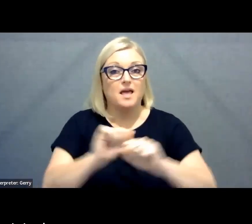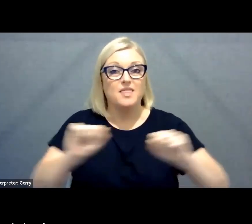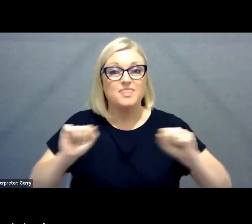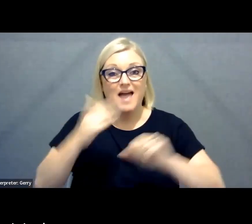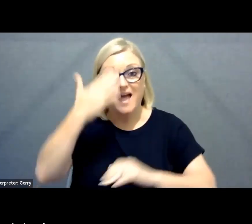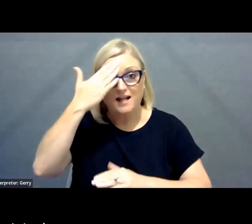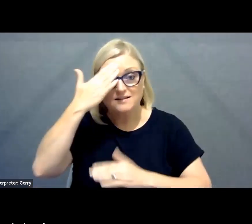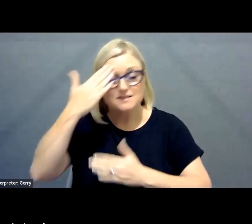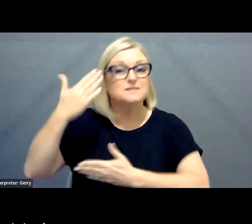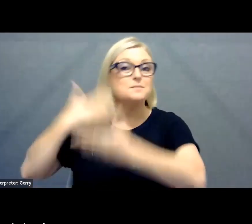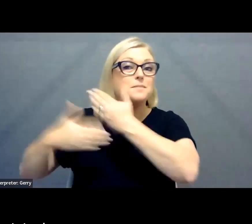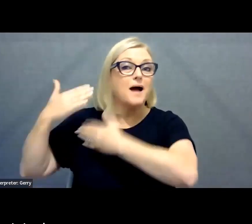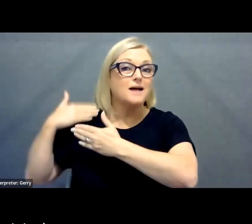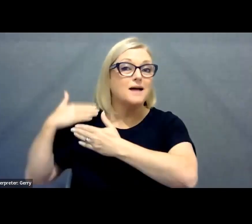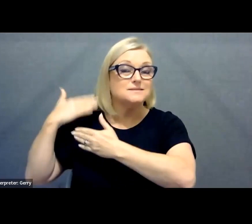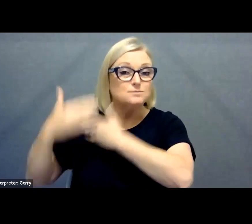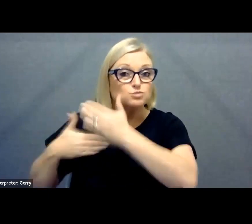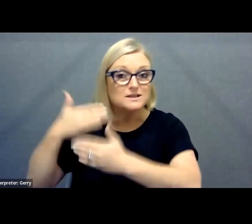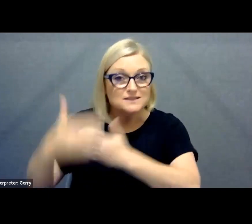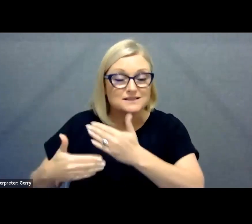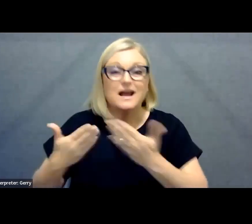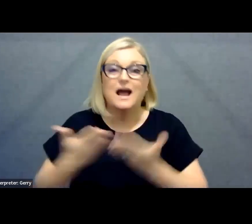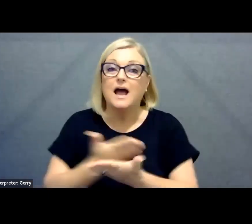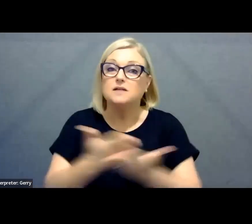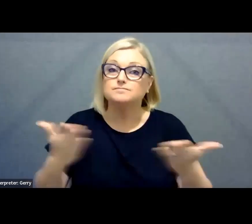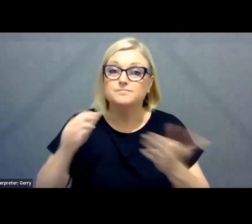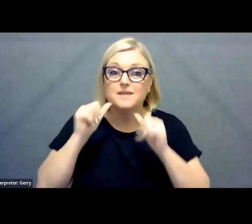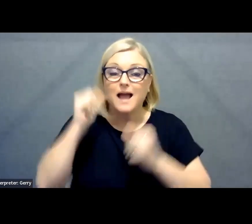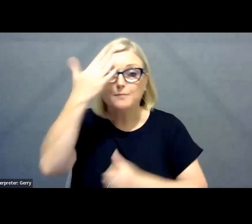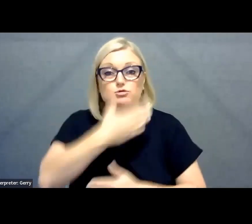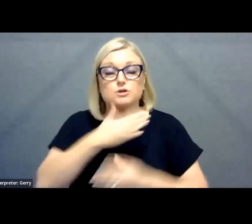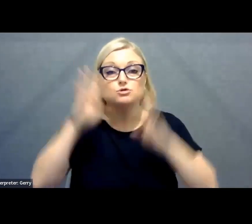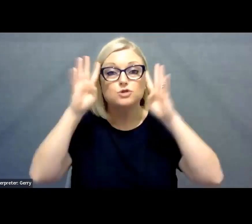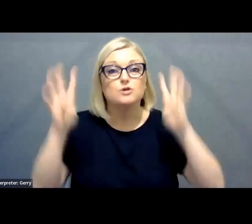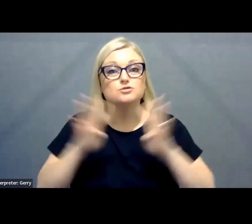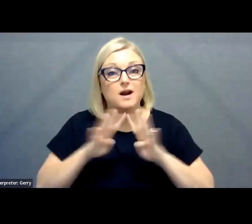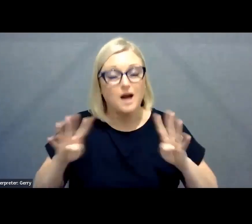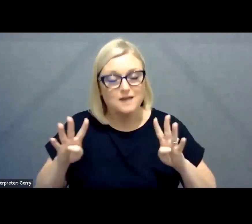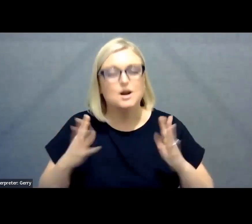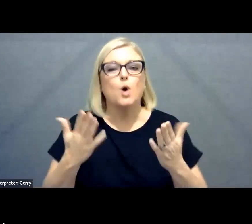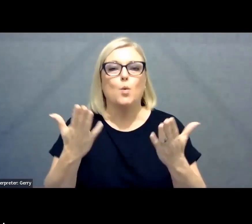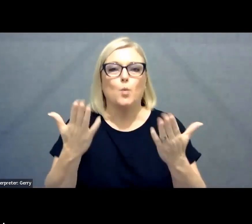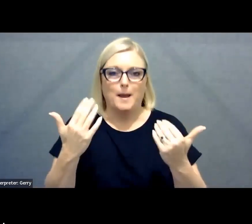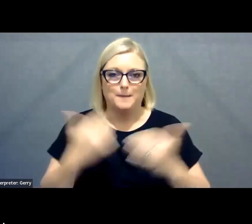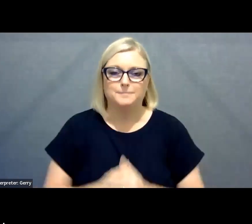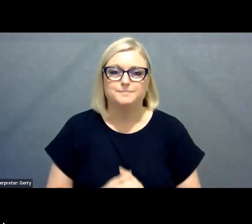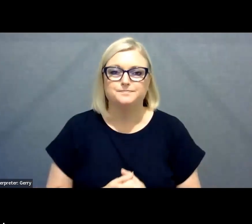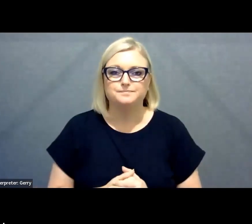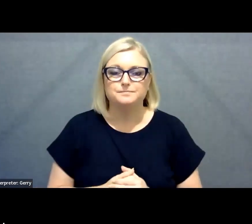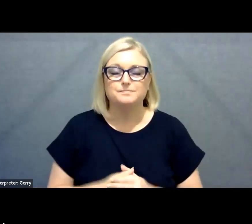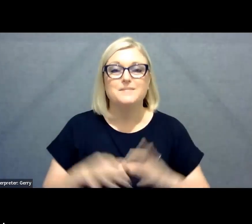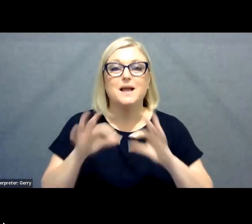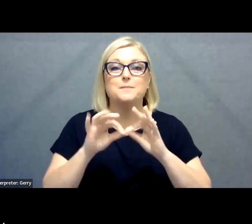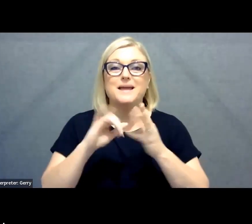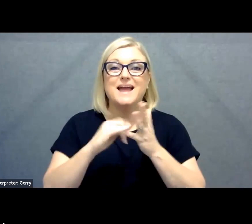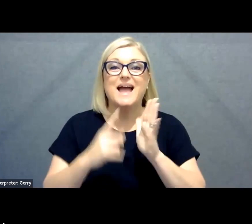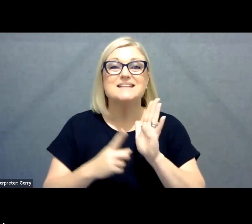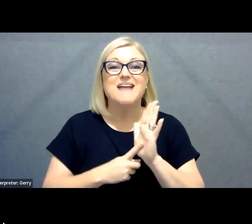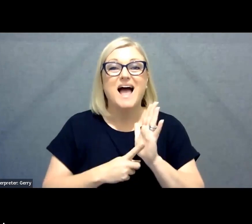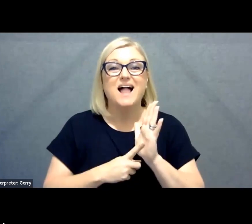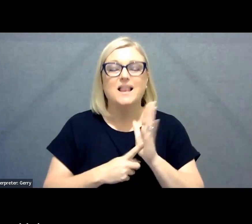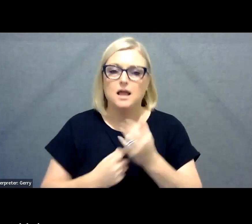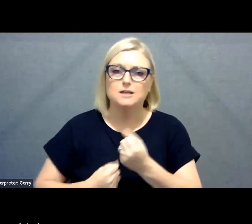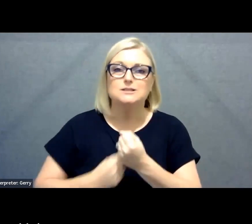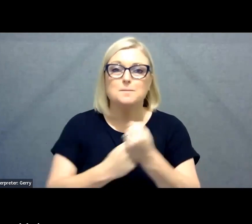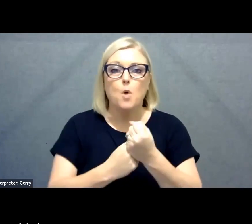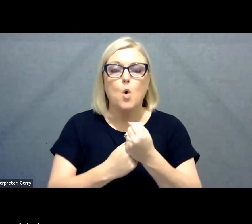to any Aboriginal or Torres Strait Islander people who are joining us today. I'd also like to acknowledge that BSL is a proud supporter of the Yes